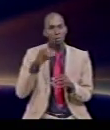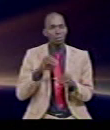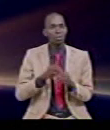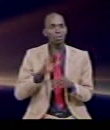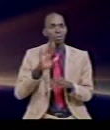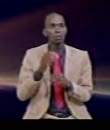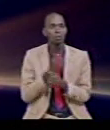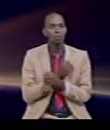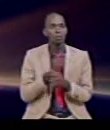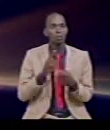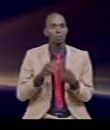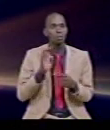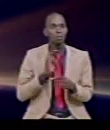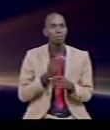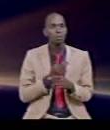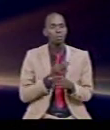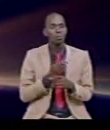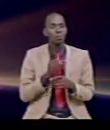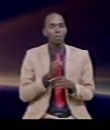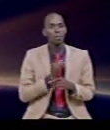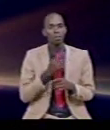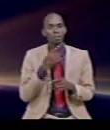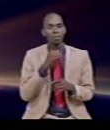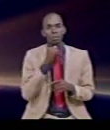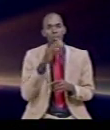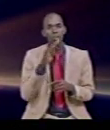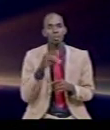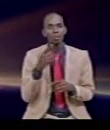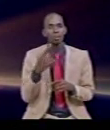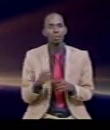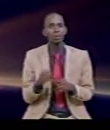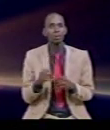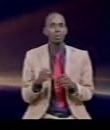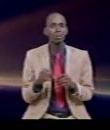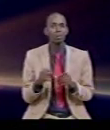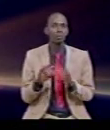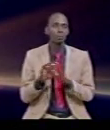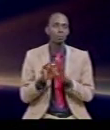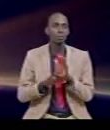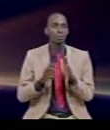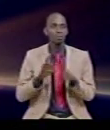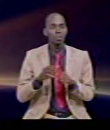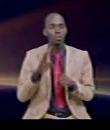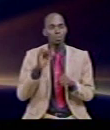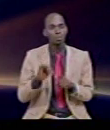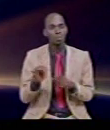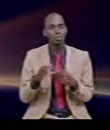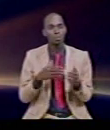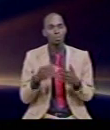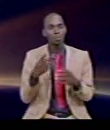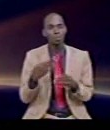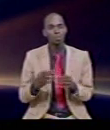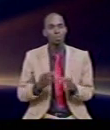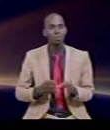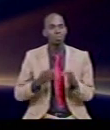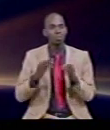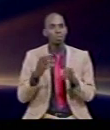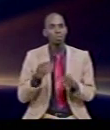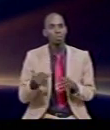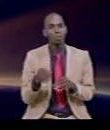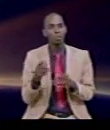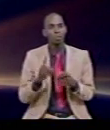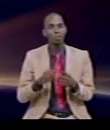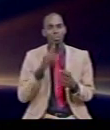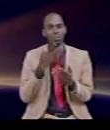you, who have begun before, not only to do, but also to be forward a year ago. Now therefore perform